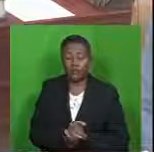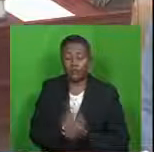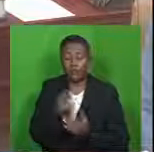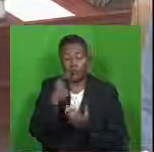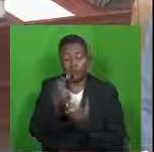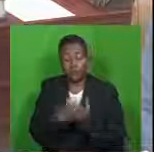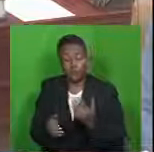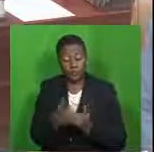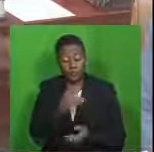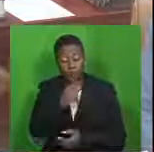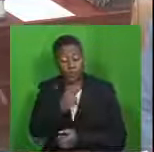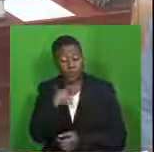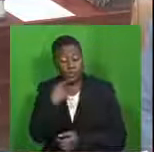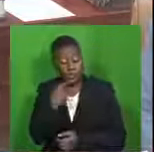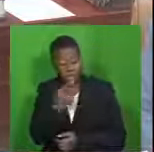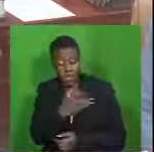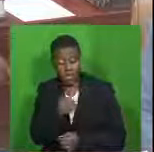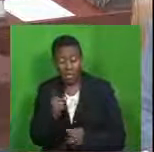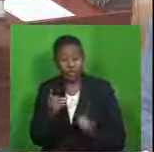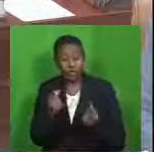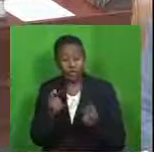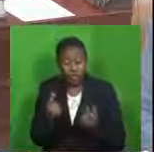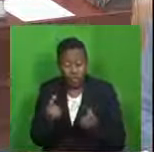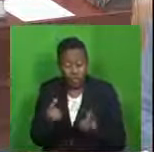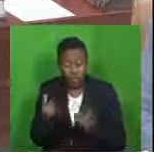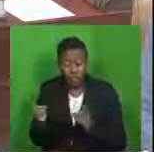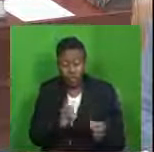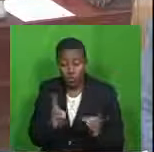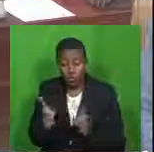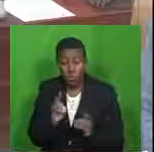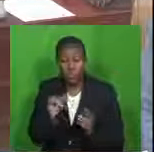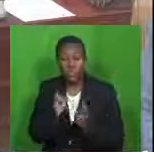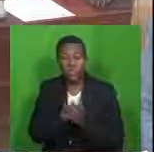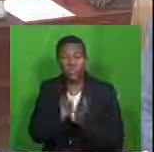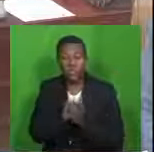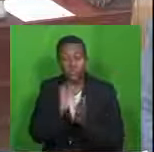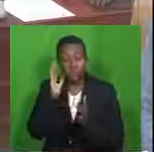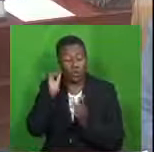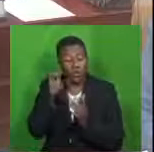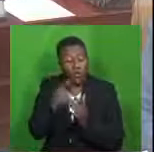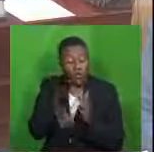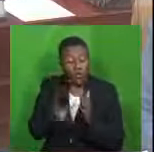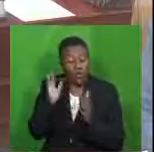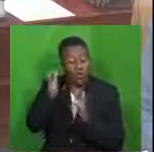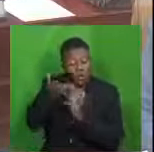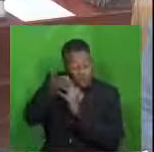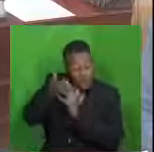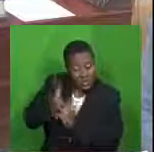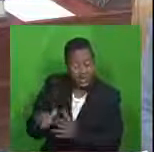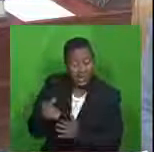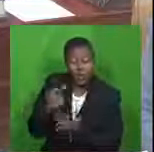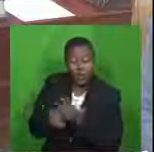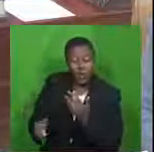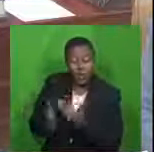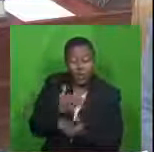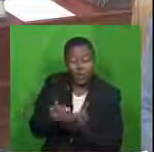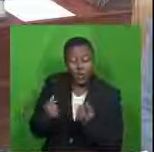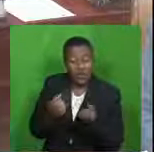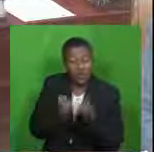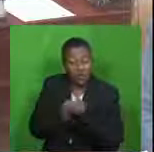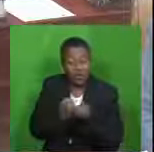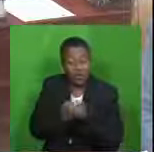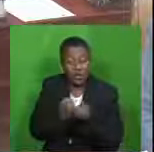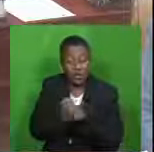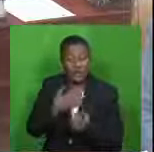and what you do is what may divide the support behind you. So, keep the solidarity and the